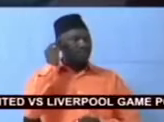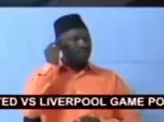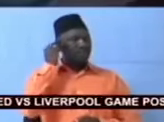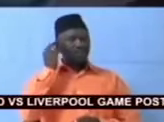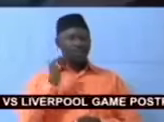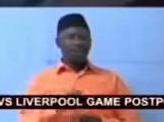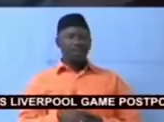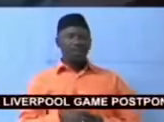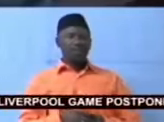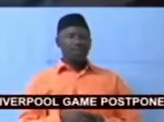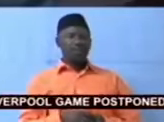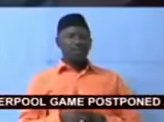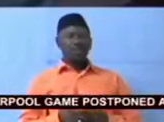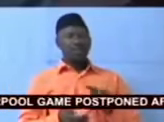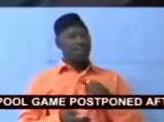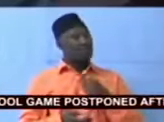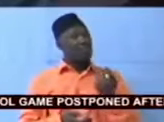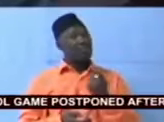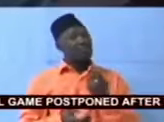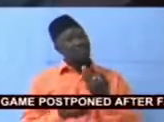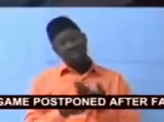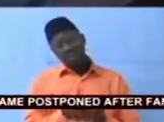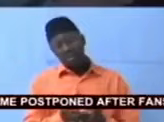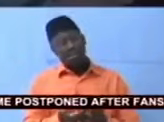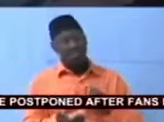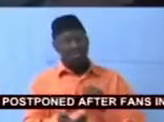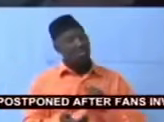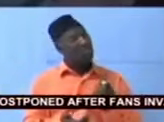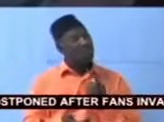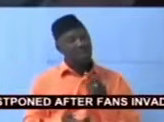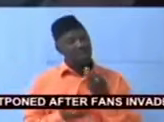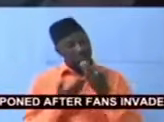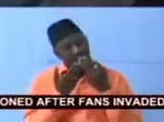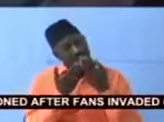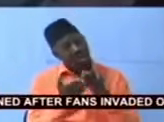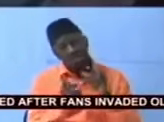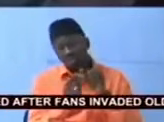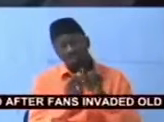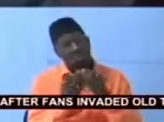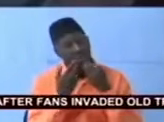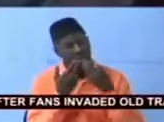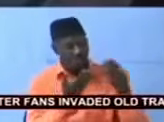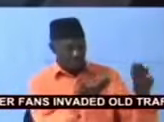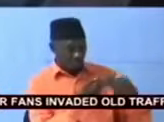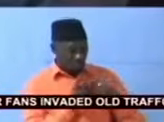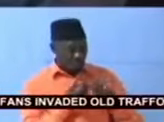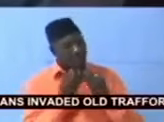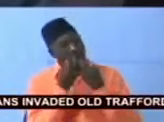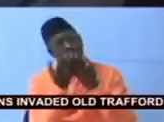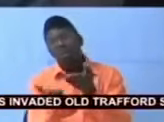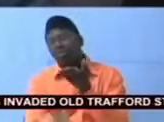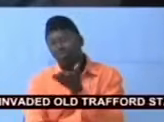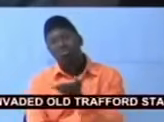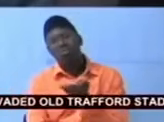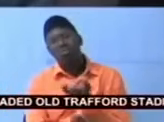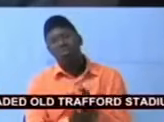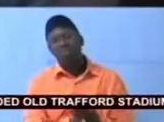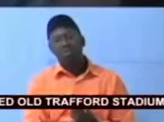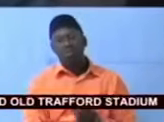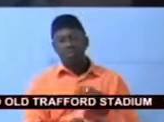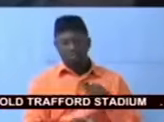only a conveyor of the message mu leral mané man dama la agalé bataxel bi rek we were very worried at the time